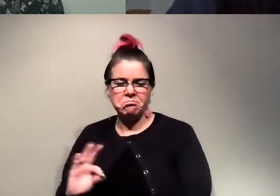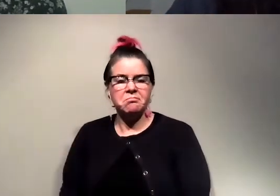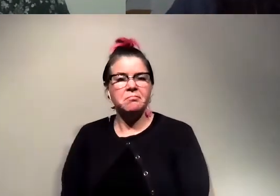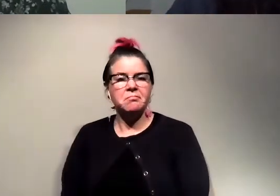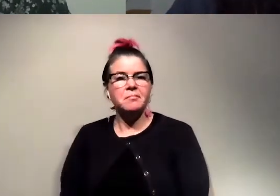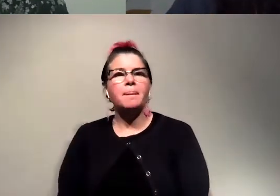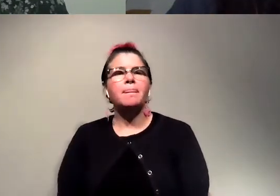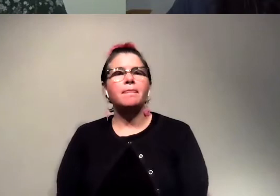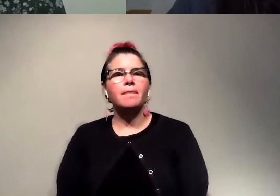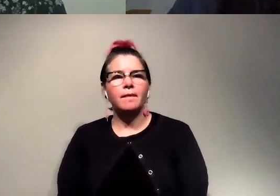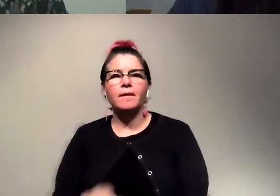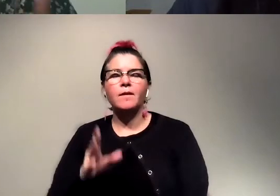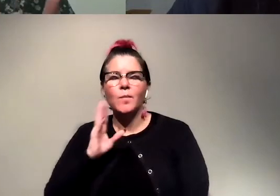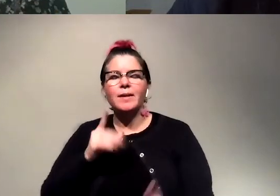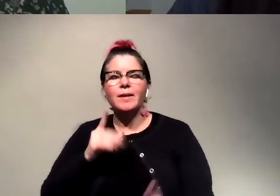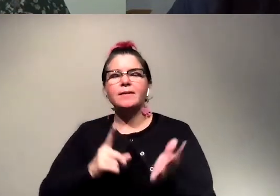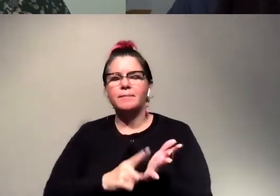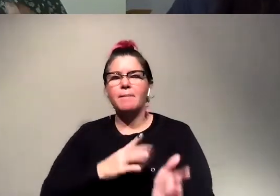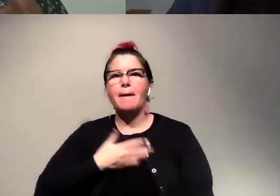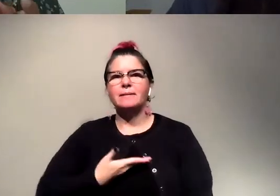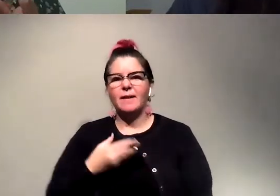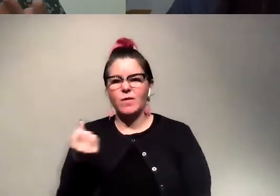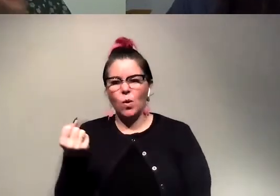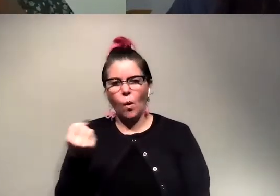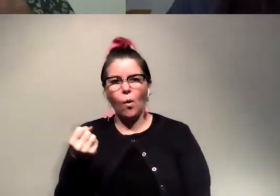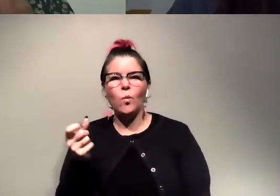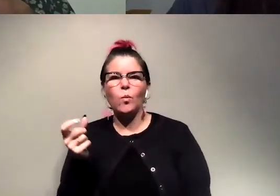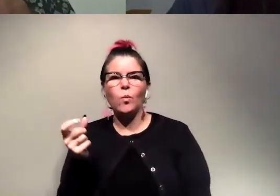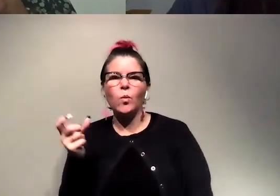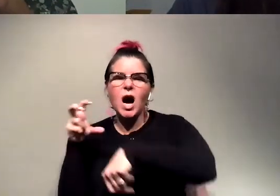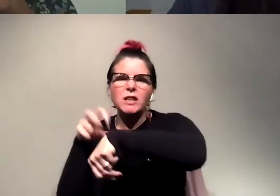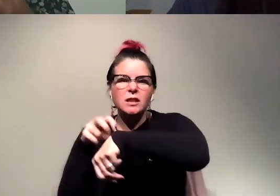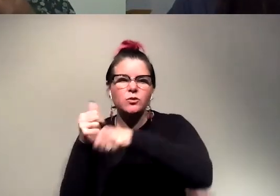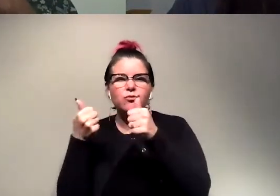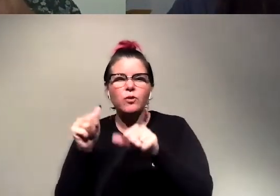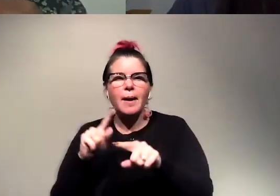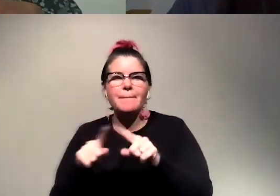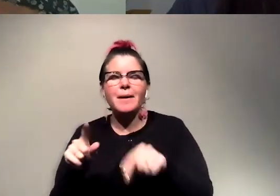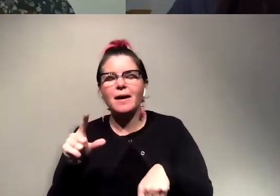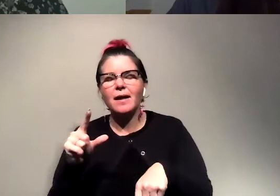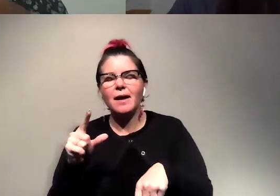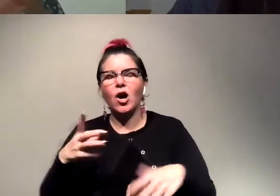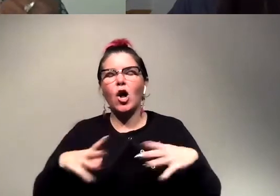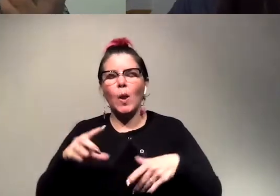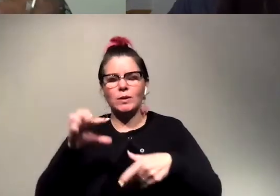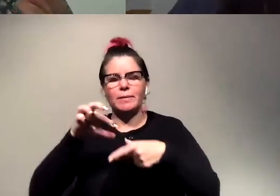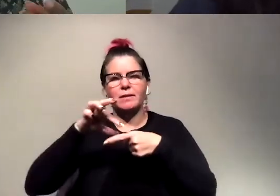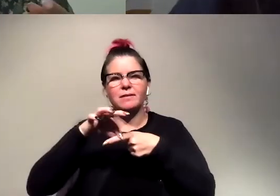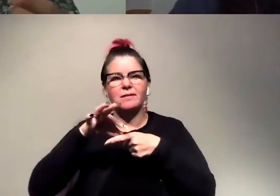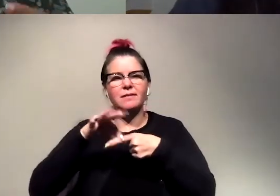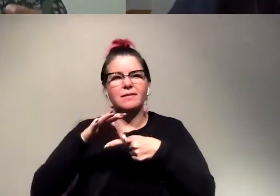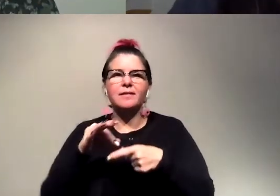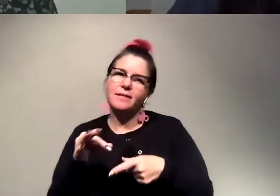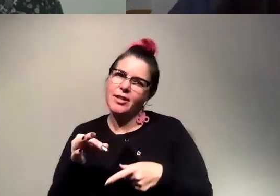get upset sometimes when you like hold them and they'll like try to bite you, but it's like a clothespin like on your finger. It's like, oh, you